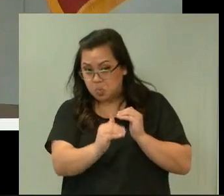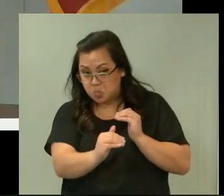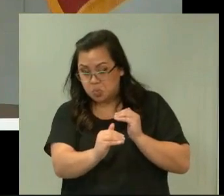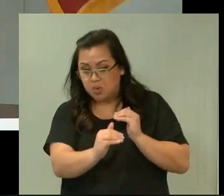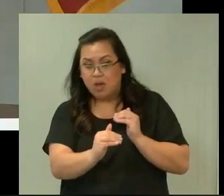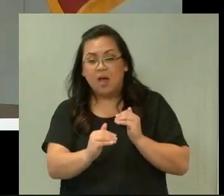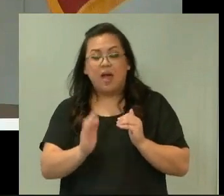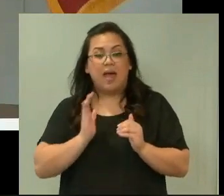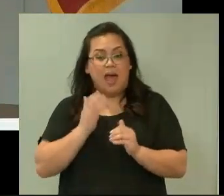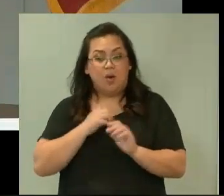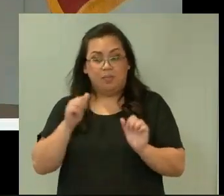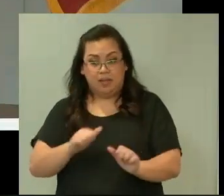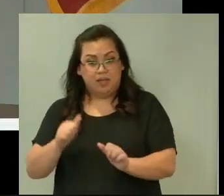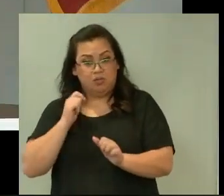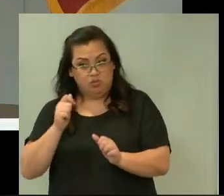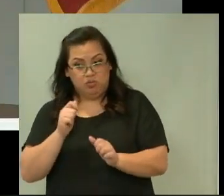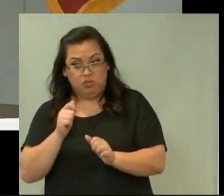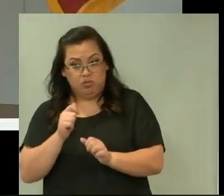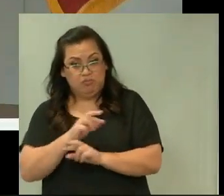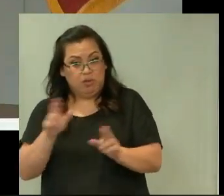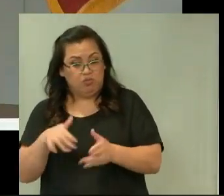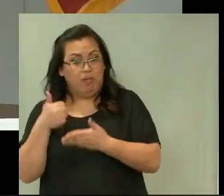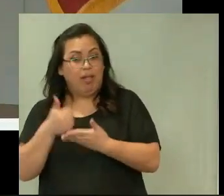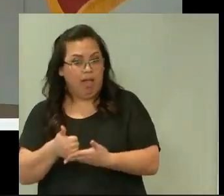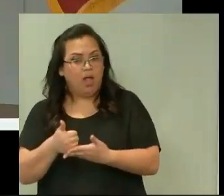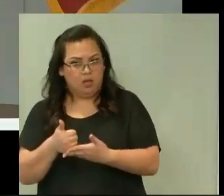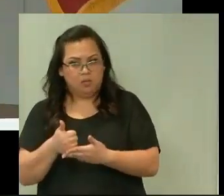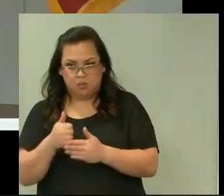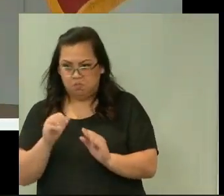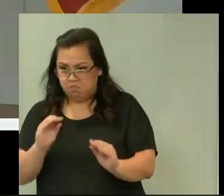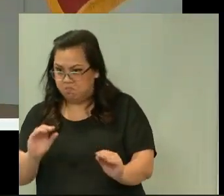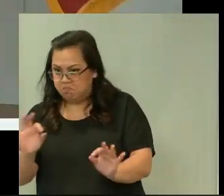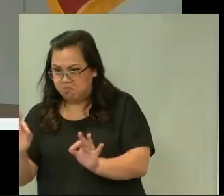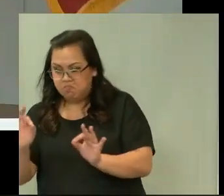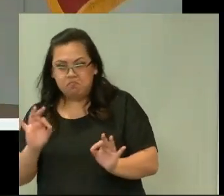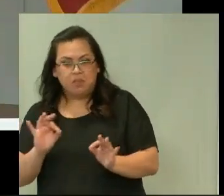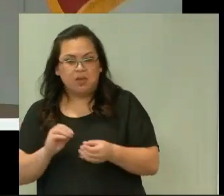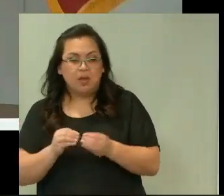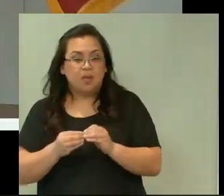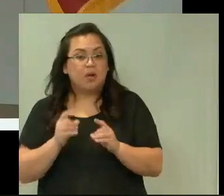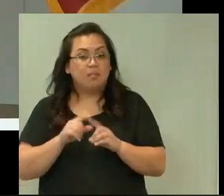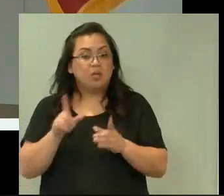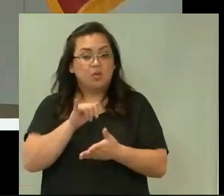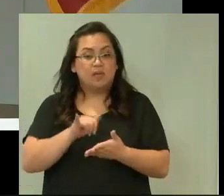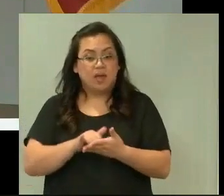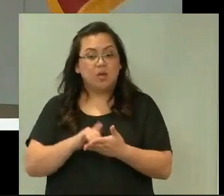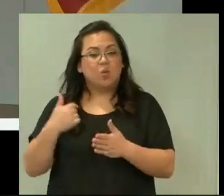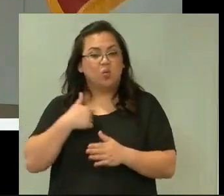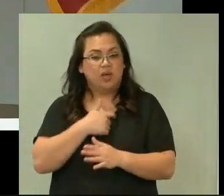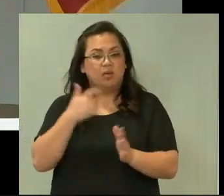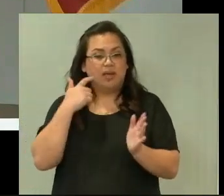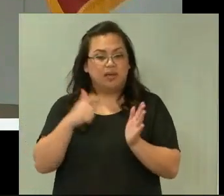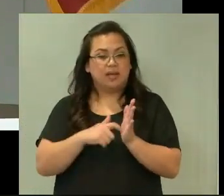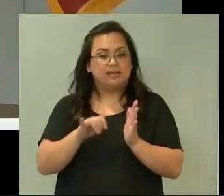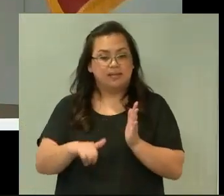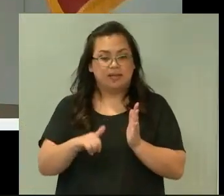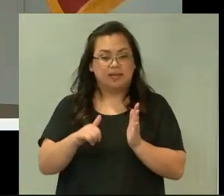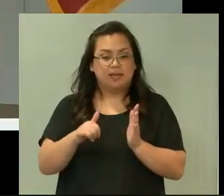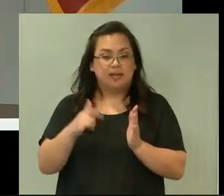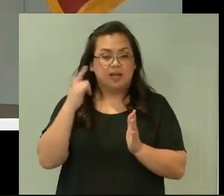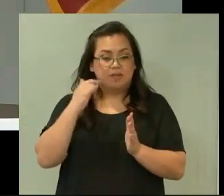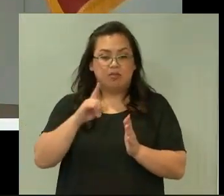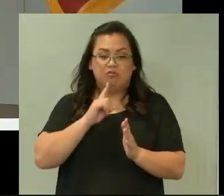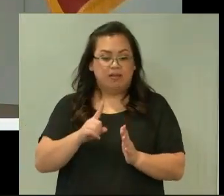our capacity is where it needs to be. And in doing that, recognize that California is